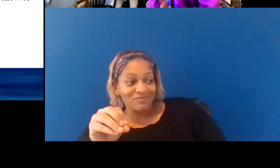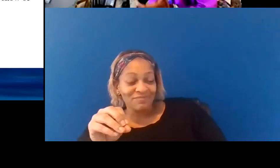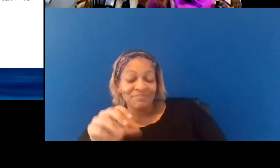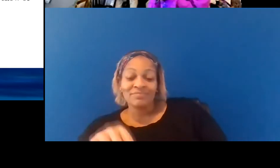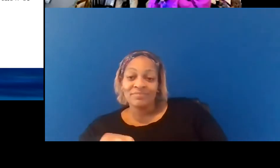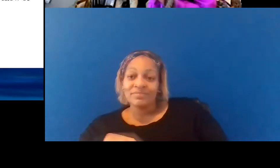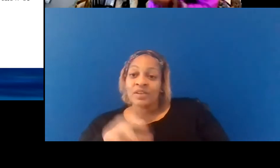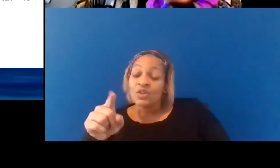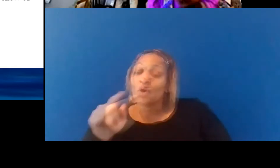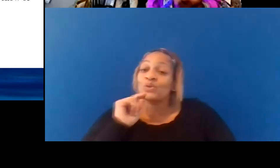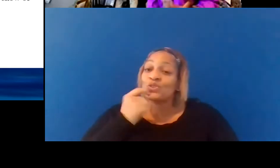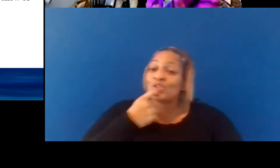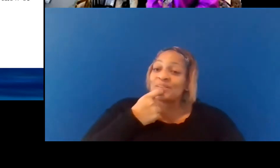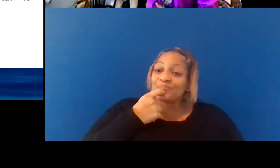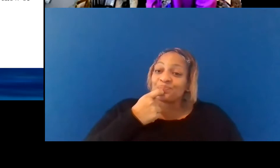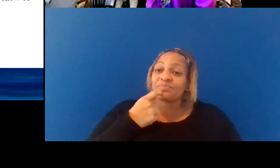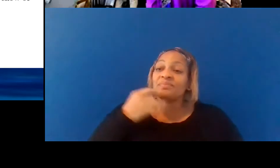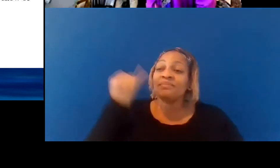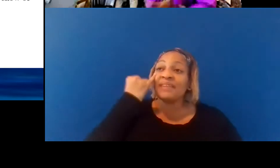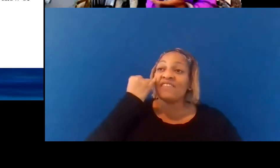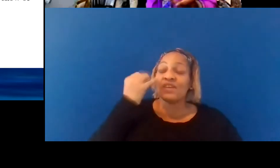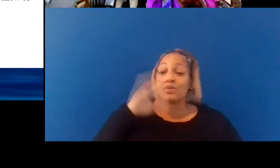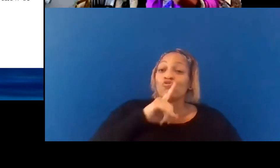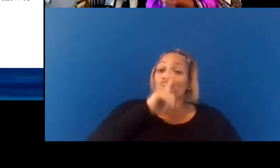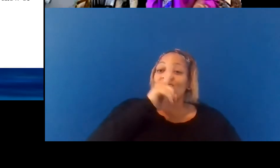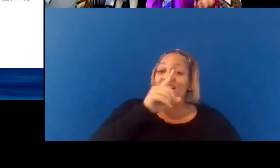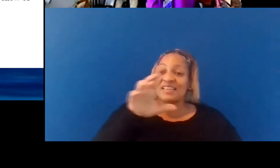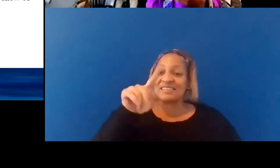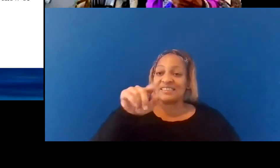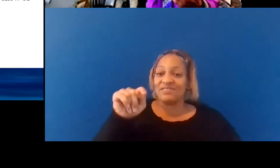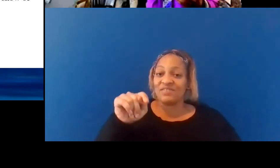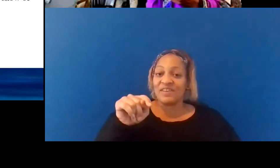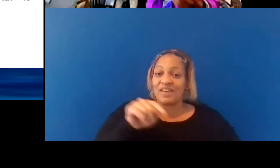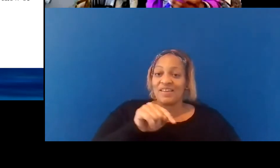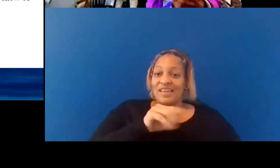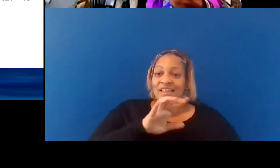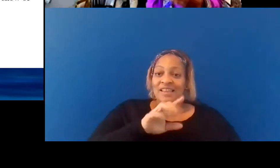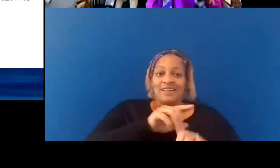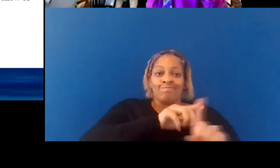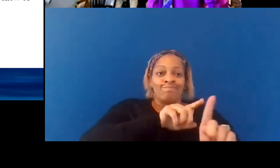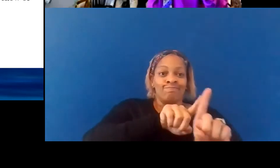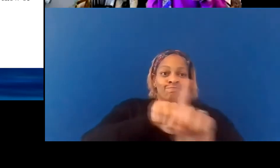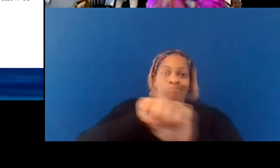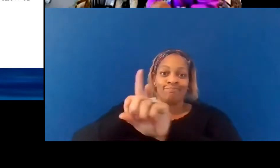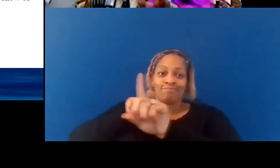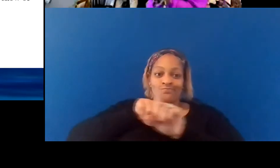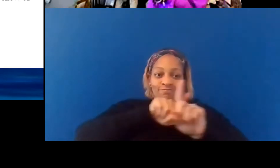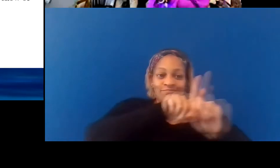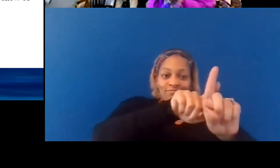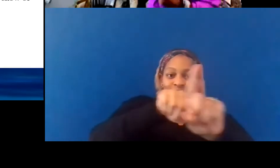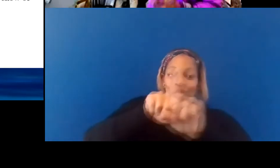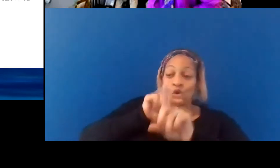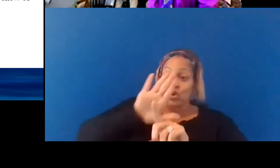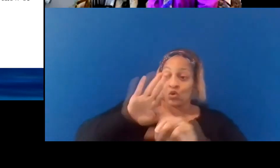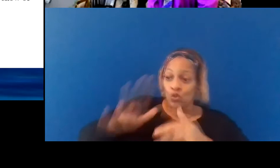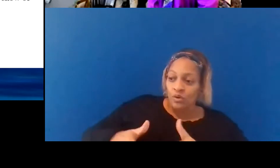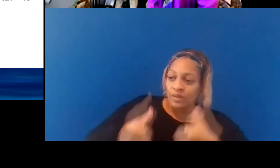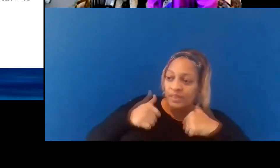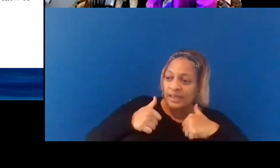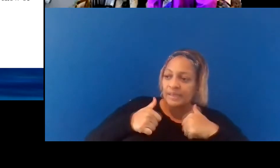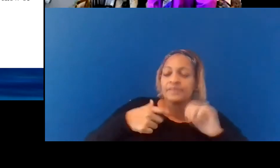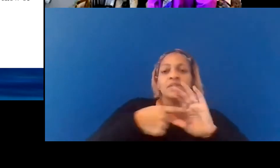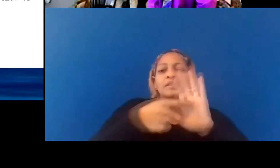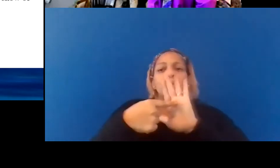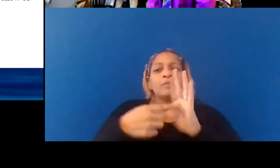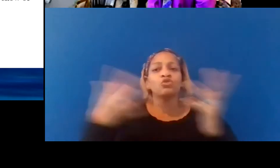No, but seriously, if there was a reality TV show following you around, it was the reality TV show of your life, what would it be